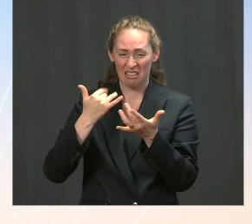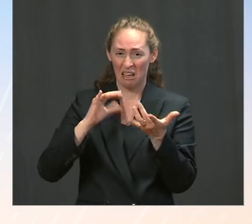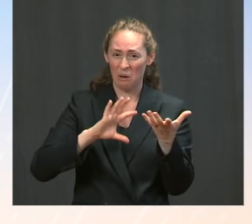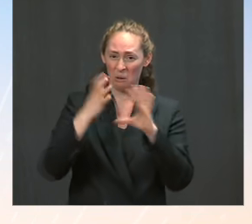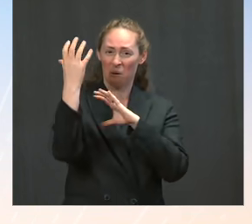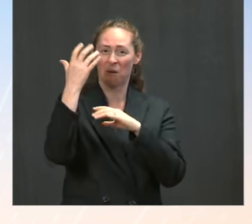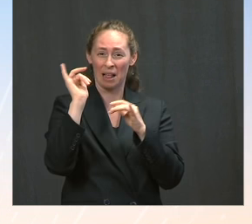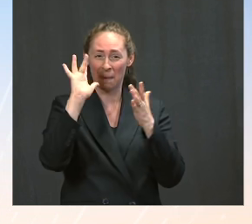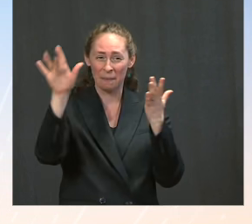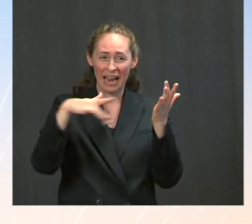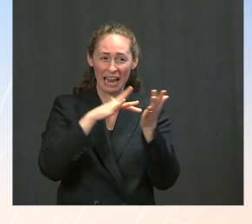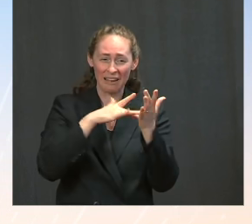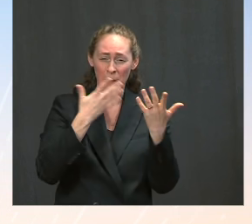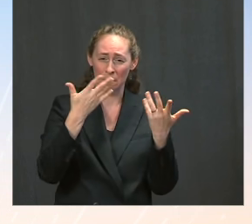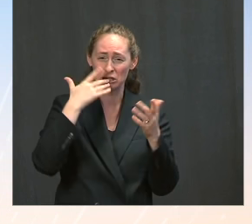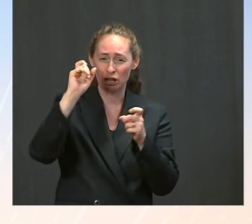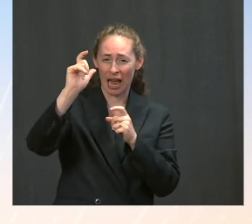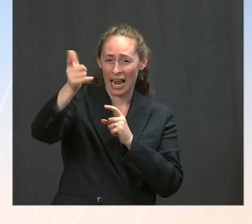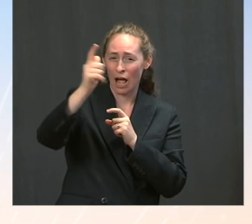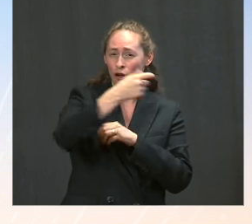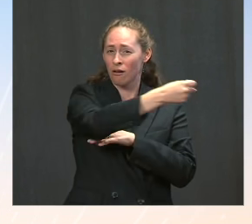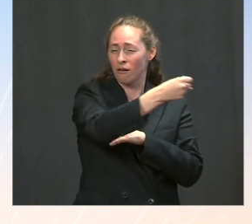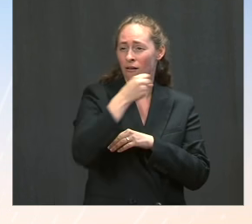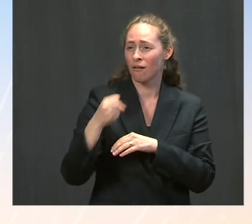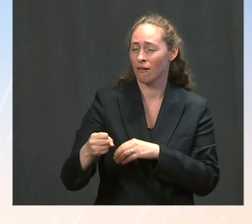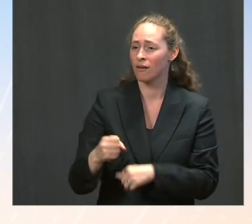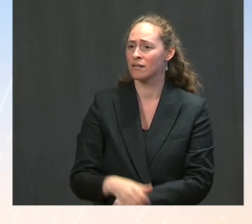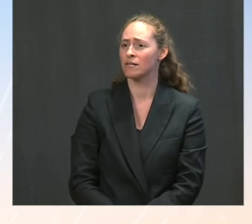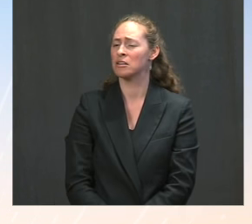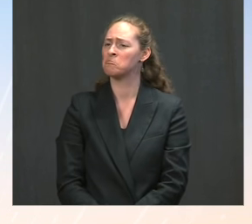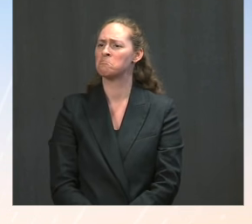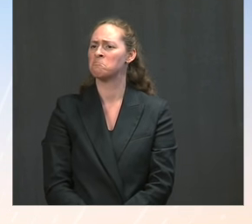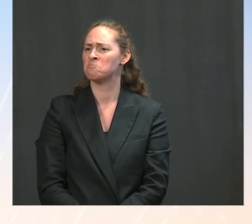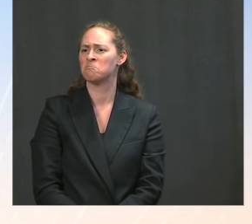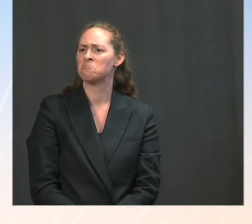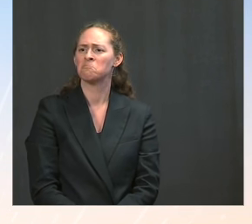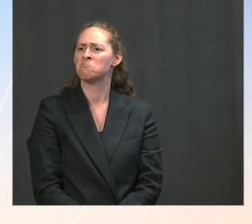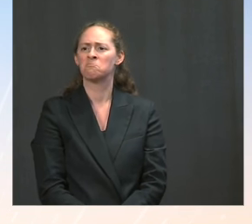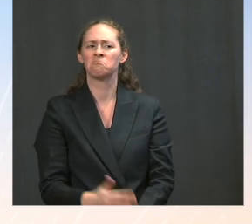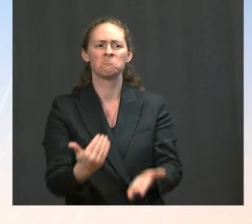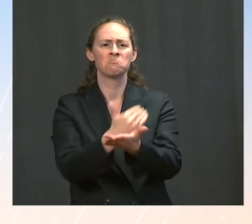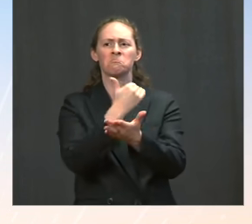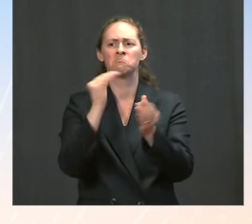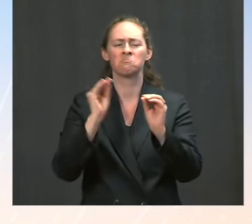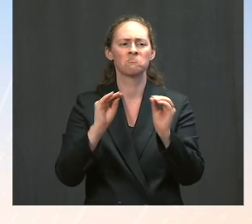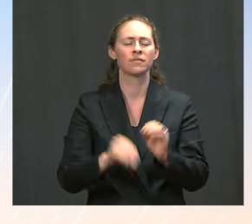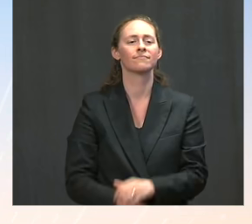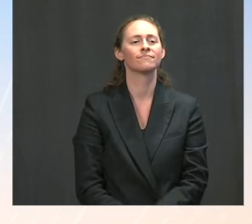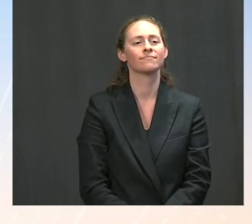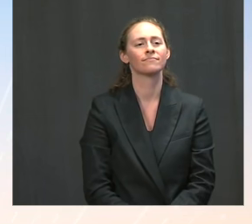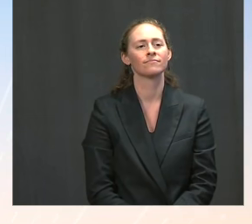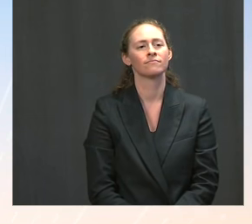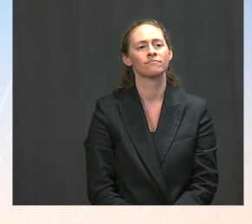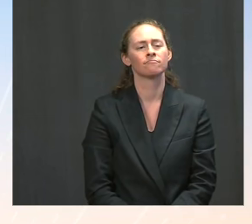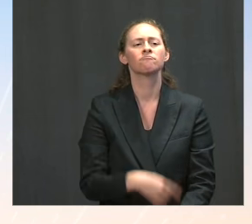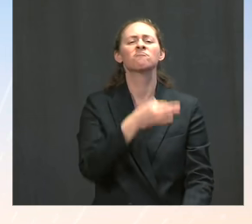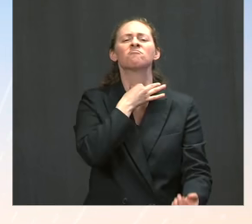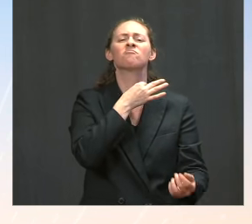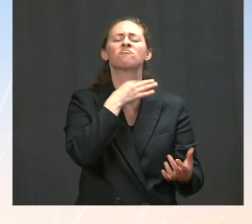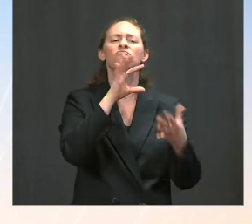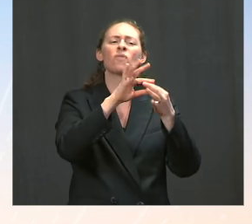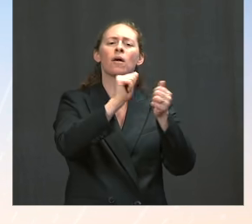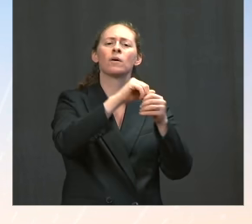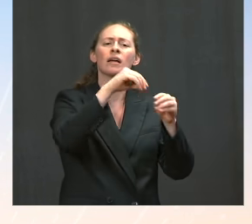of the term next winter. Go ahead. Oh, do you already ask? Go ahead, Jen. On infrastructure, Senator